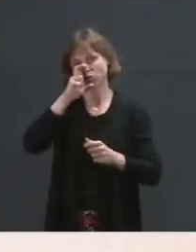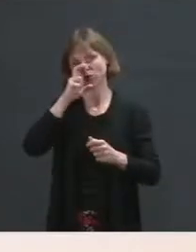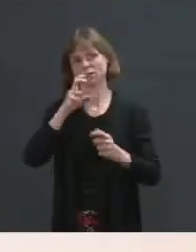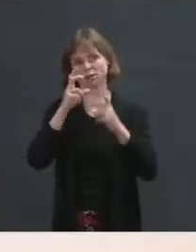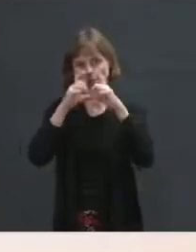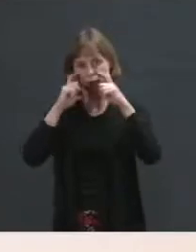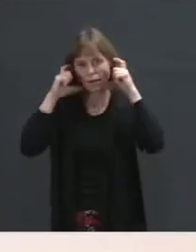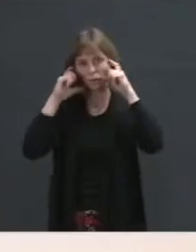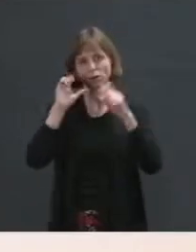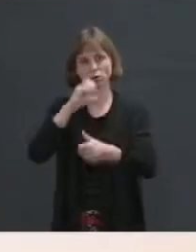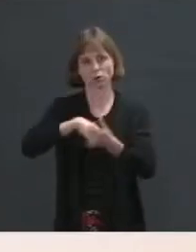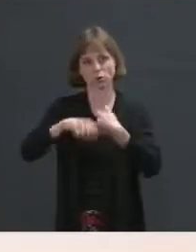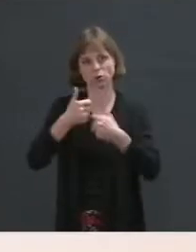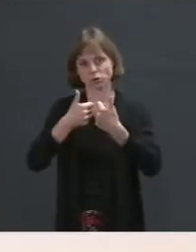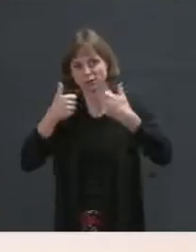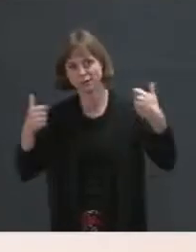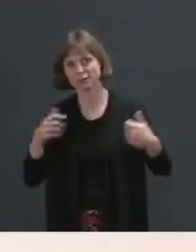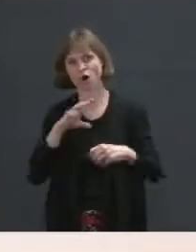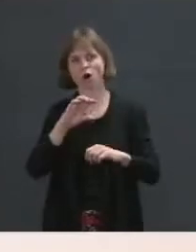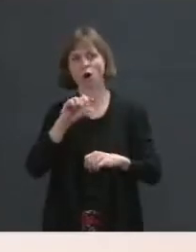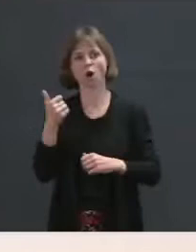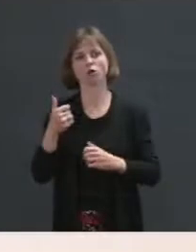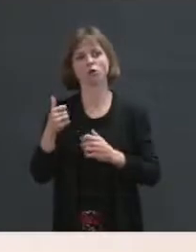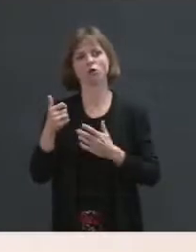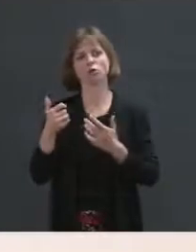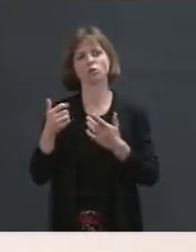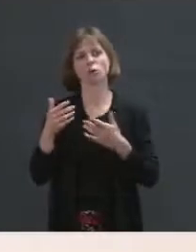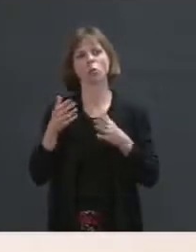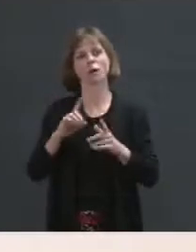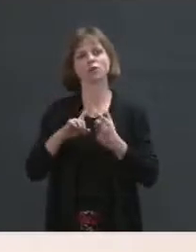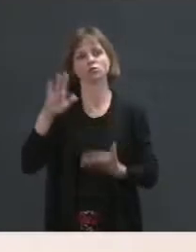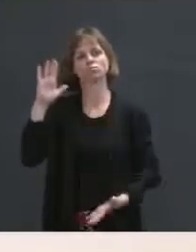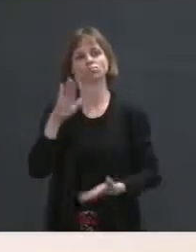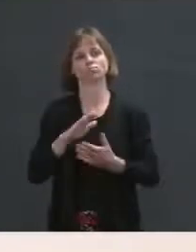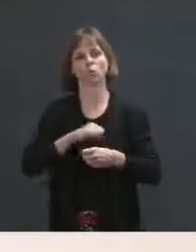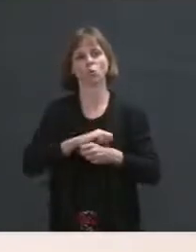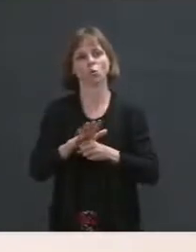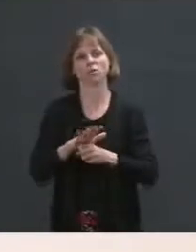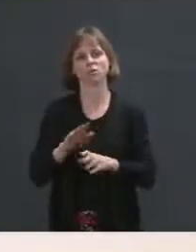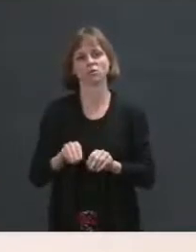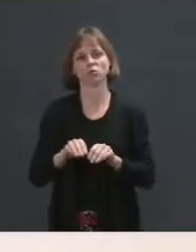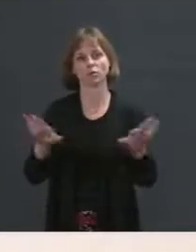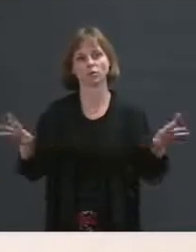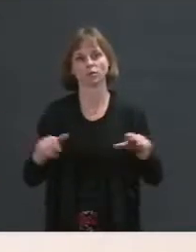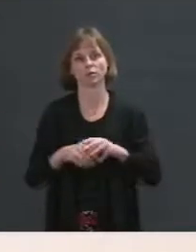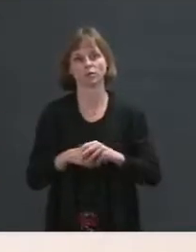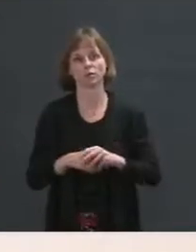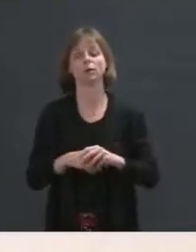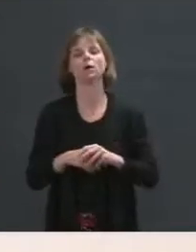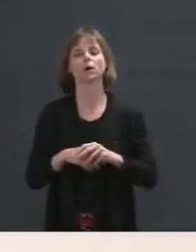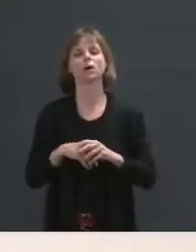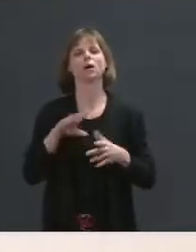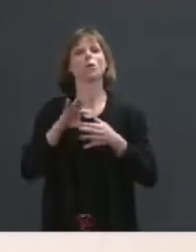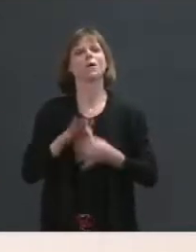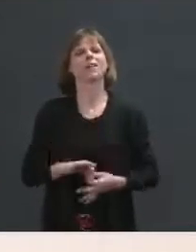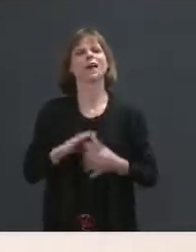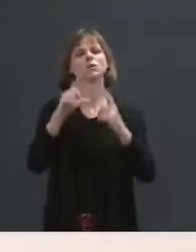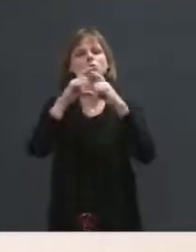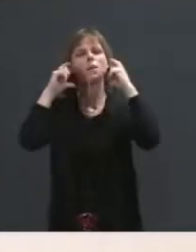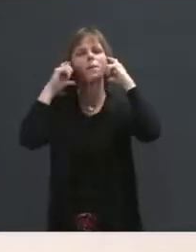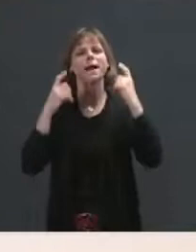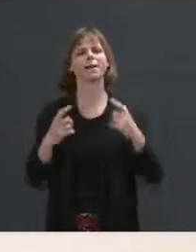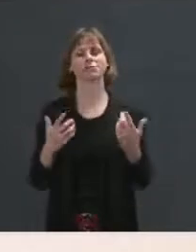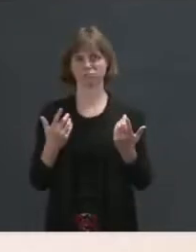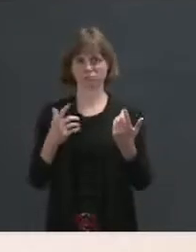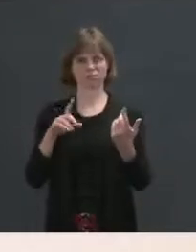distancing, and other mitigation strategies. Okay, sorry, a few things at the top. Go ahead. Thanks, Jen. On the masks, any sense of why the